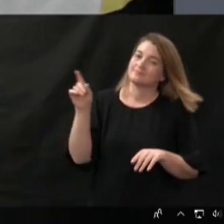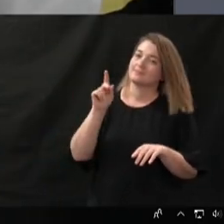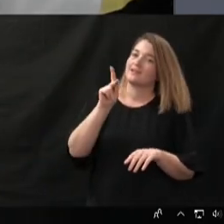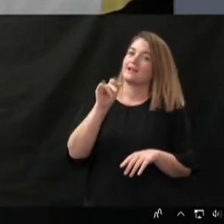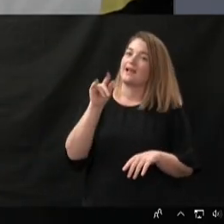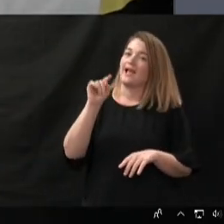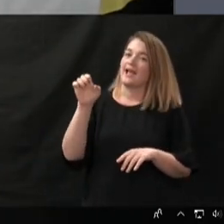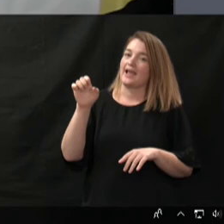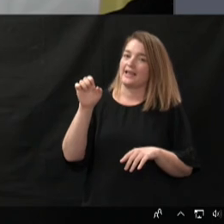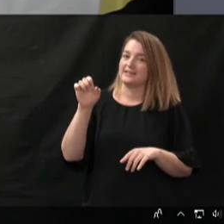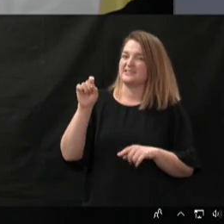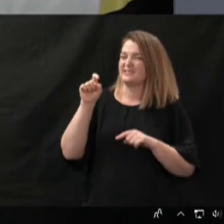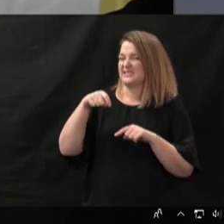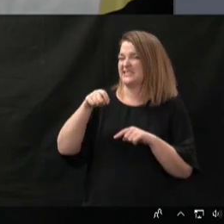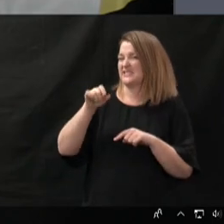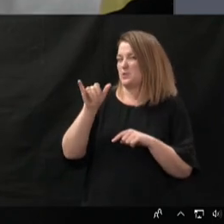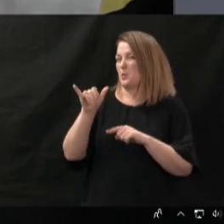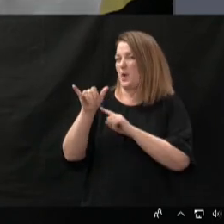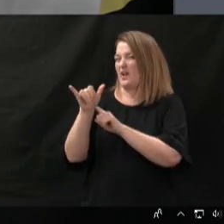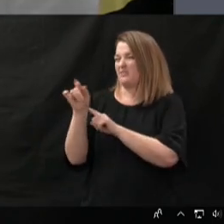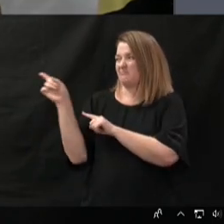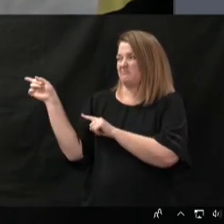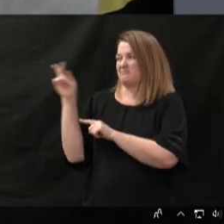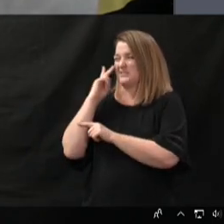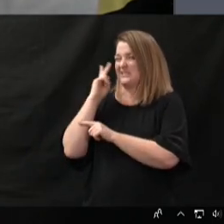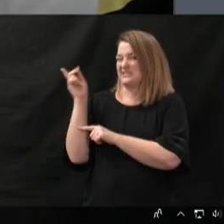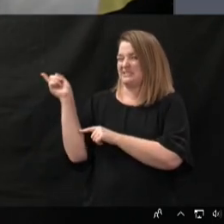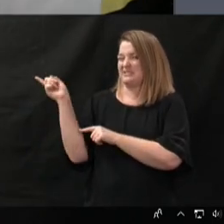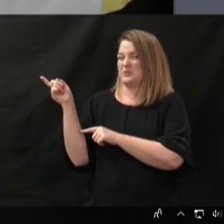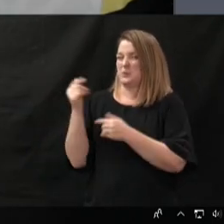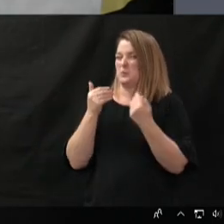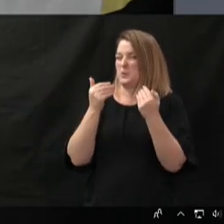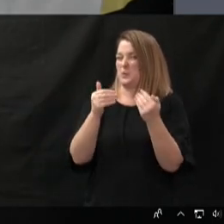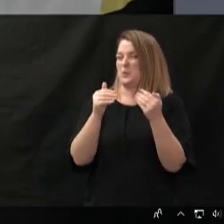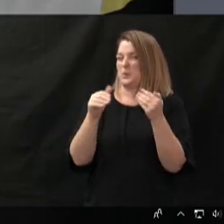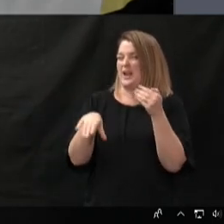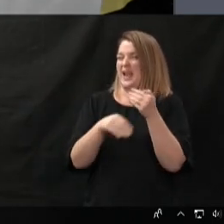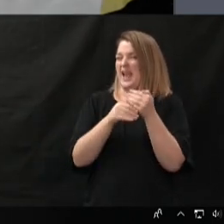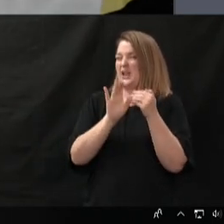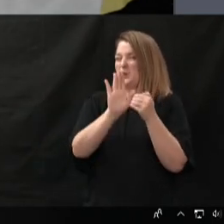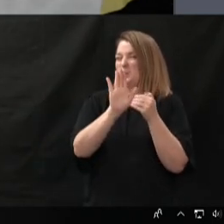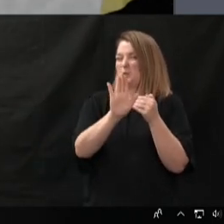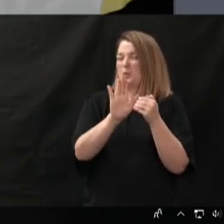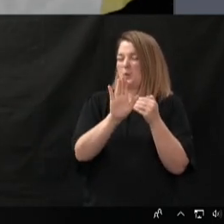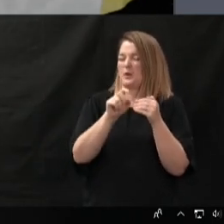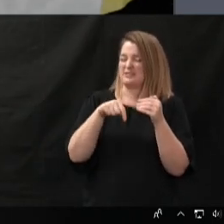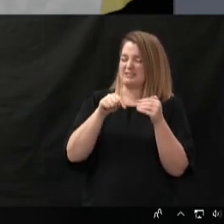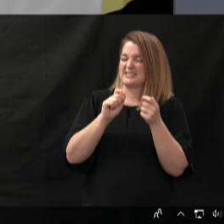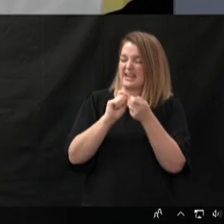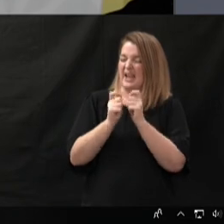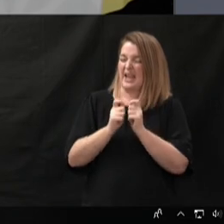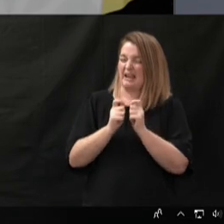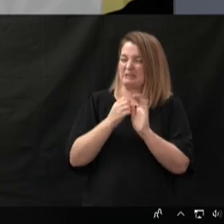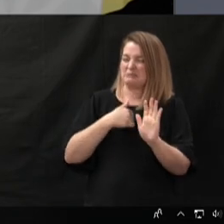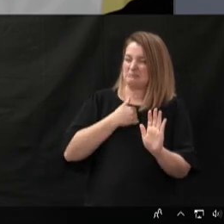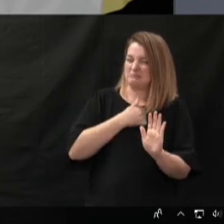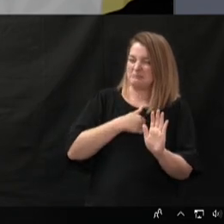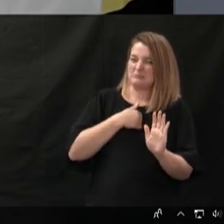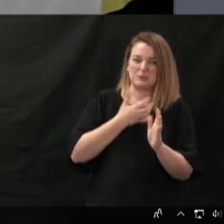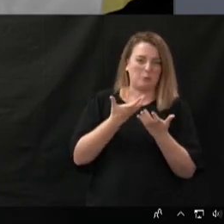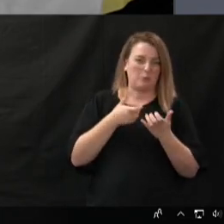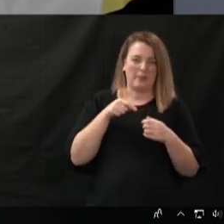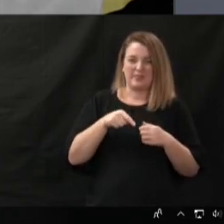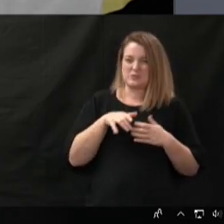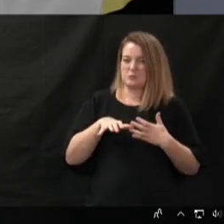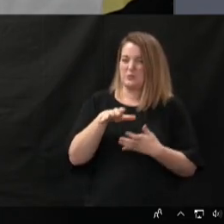picture. But if you could just put the Y there in case you look at it later and go, what happened to that Y? I thought there was a Y. I don't want it to confuse